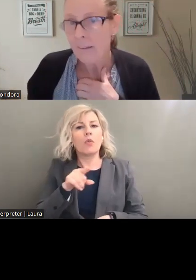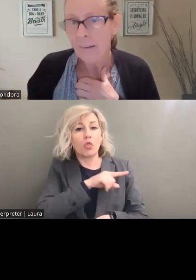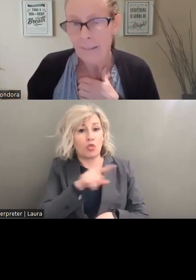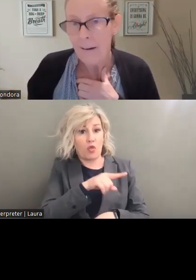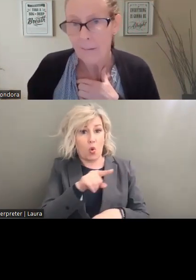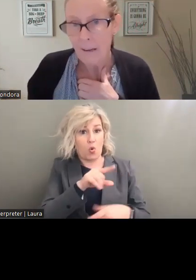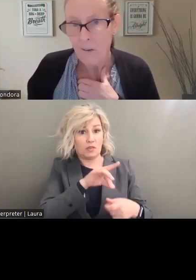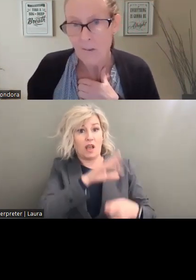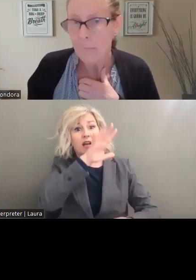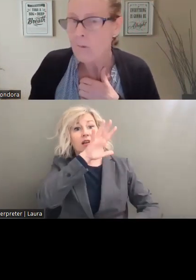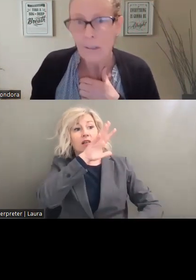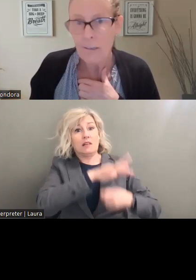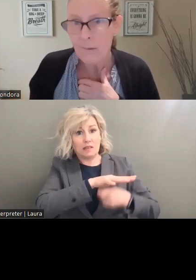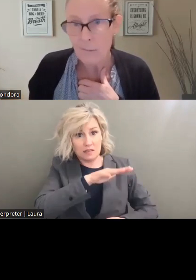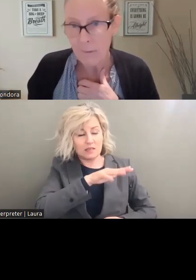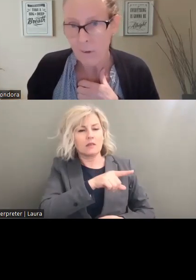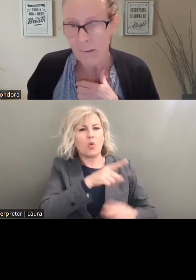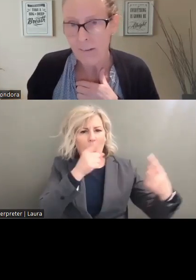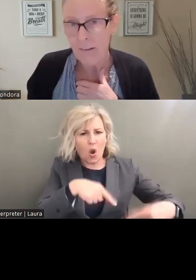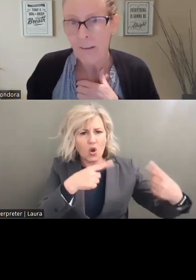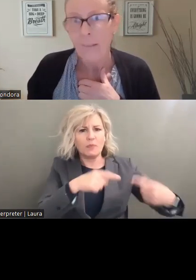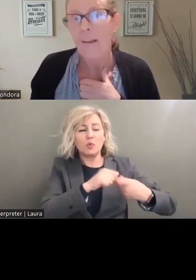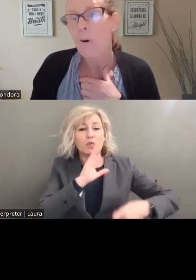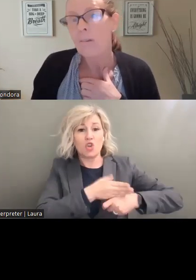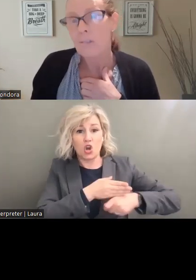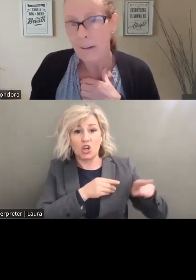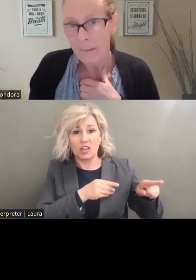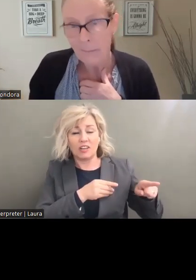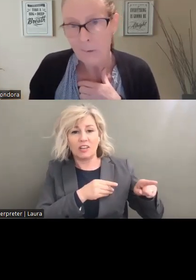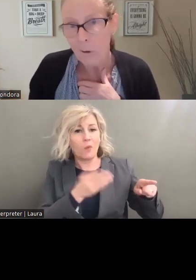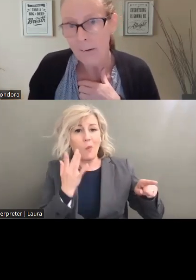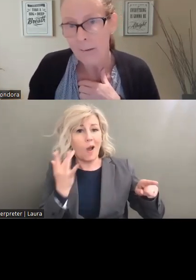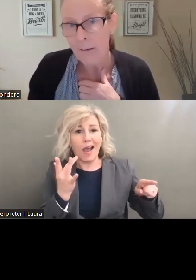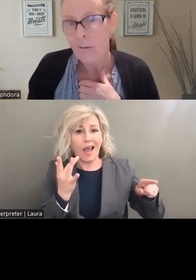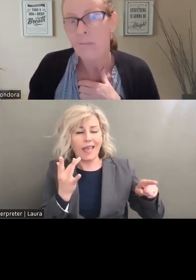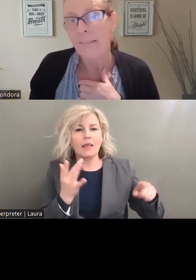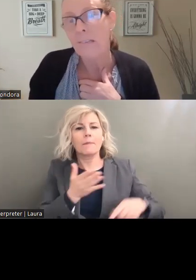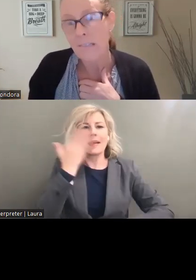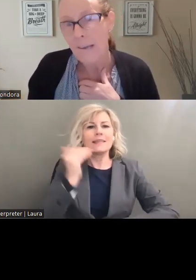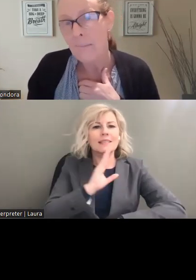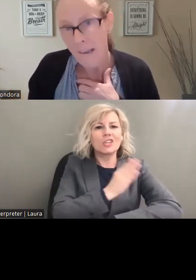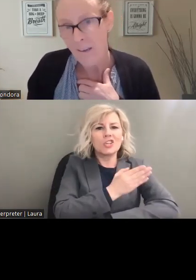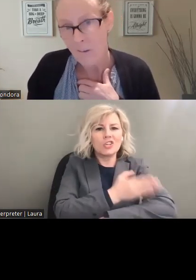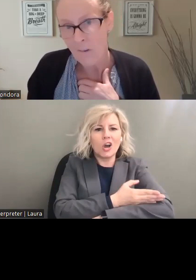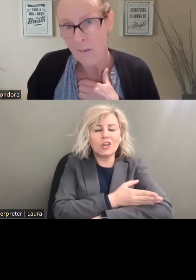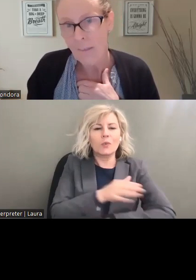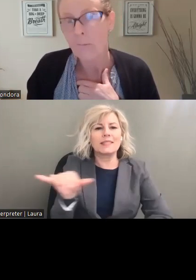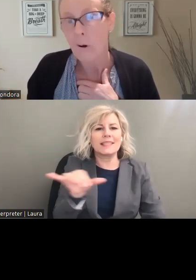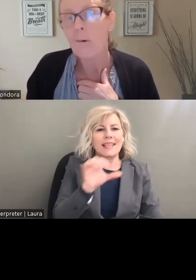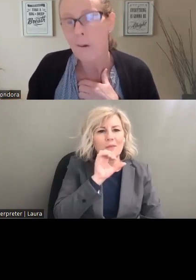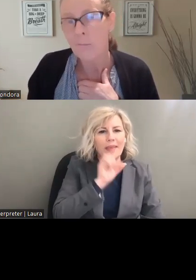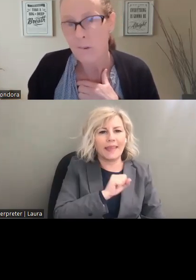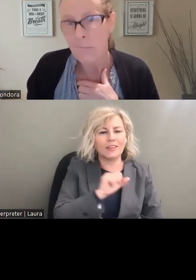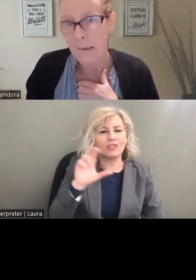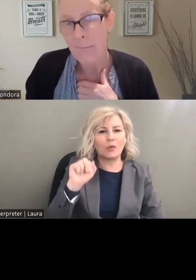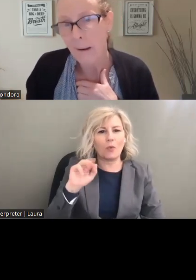that volatility in that relationship, those arguments with the daughter, they all started when the daughter was at the same age that